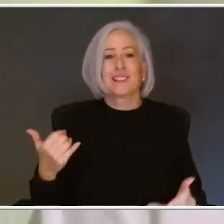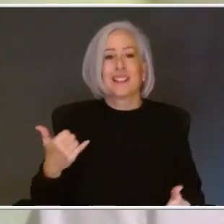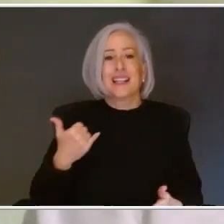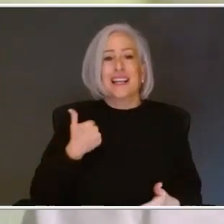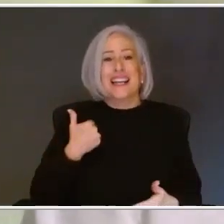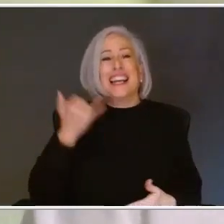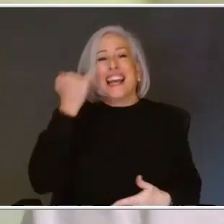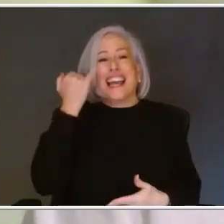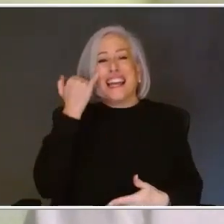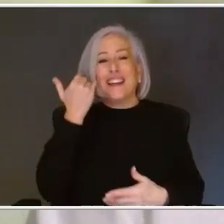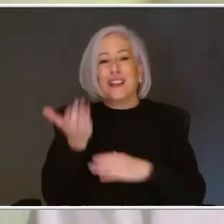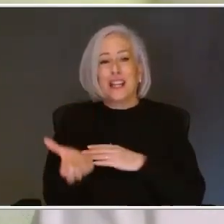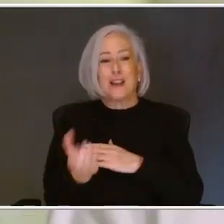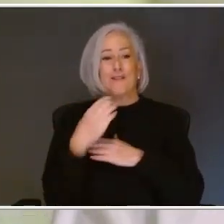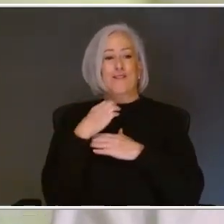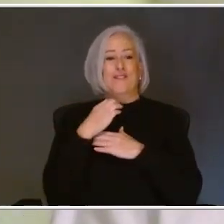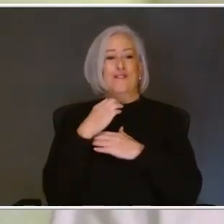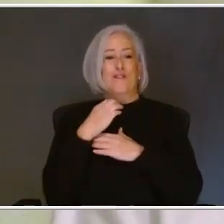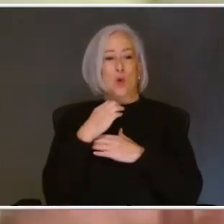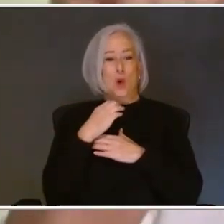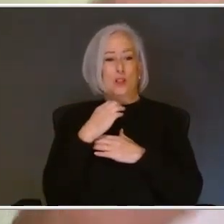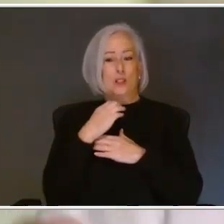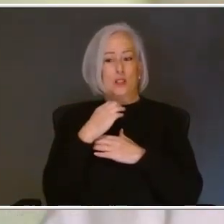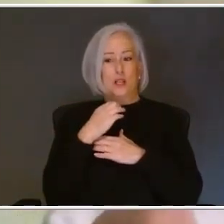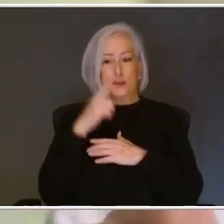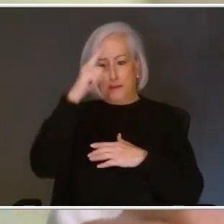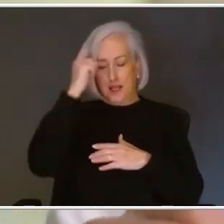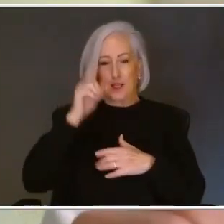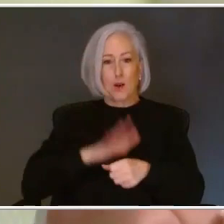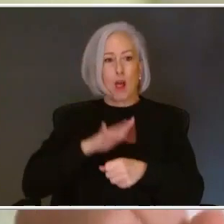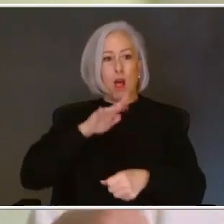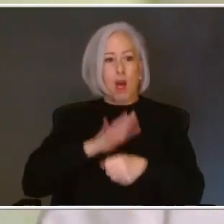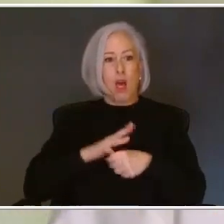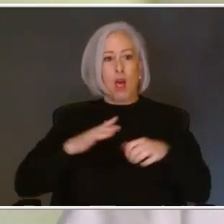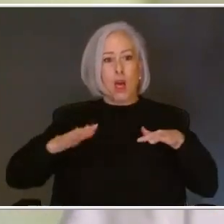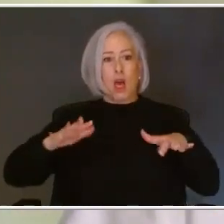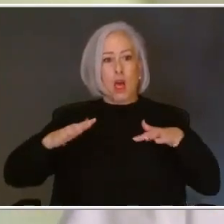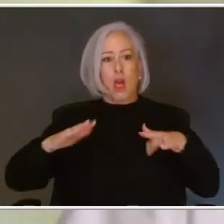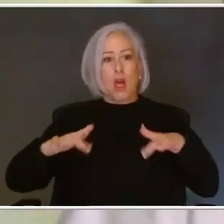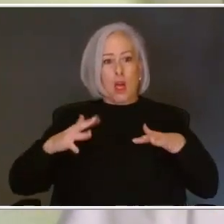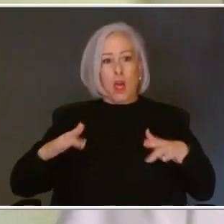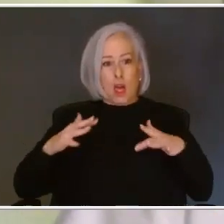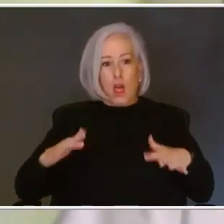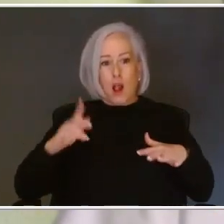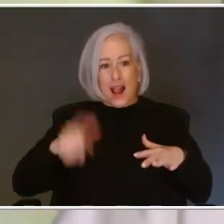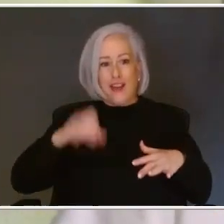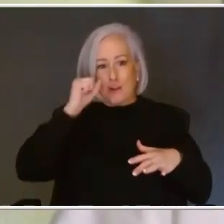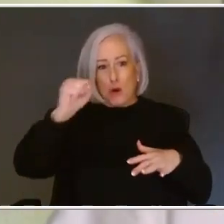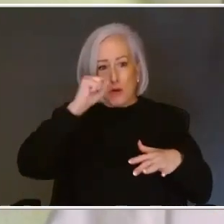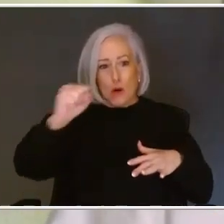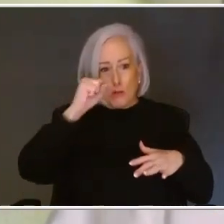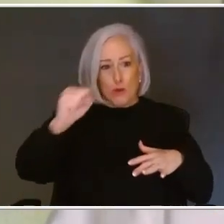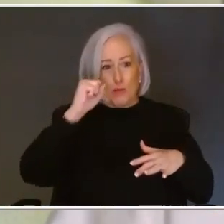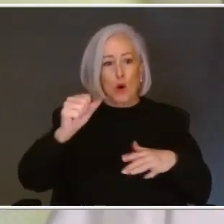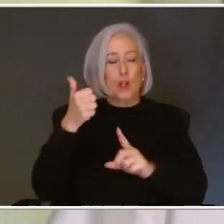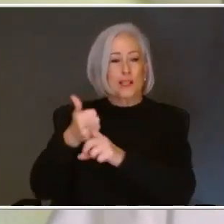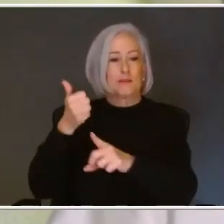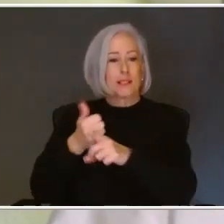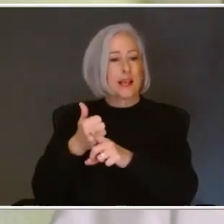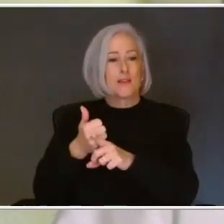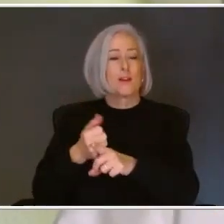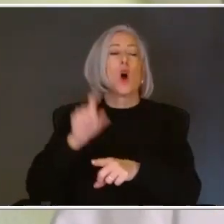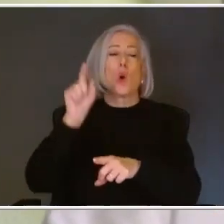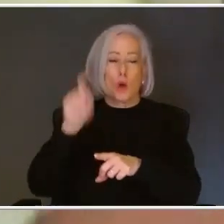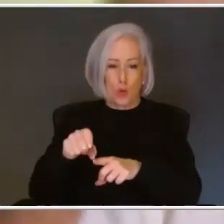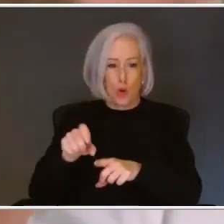because he was too agitated and wanted to pull the device, we would have had to try to do this in the middle of the night, and I don't think it would have